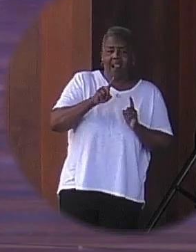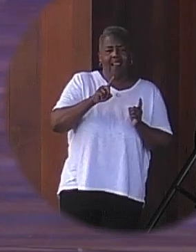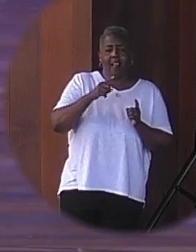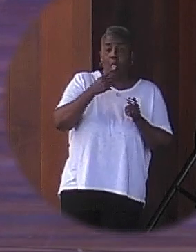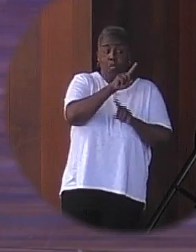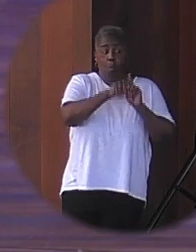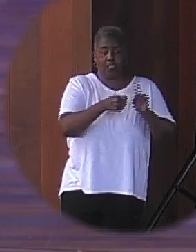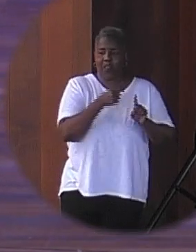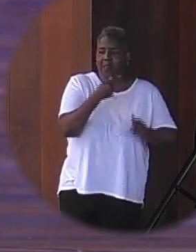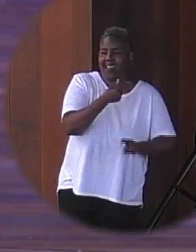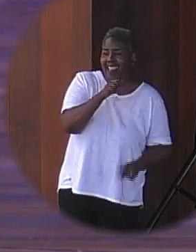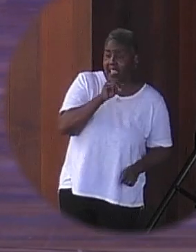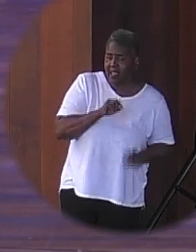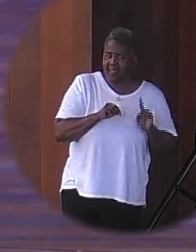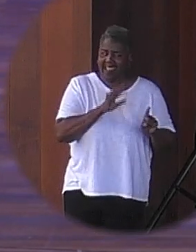Gideon question,